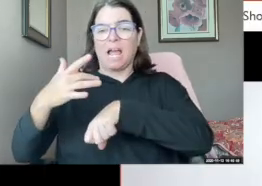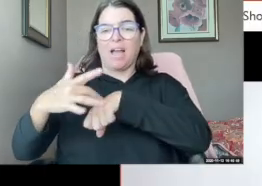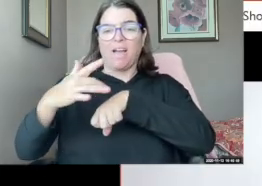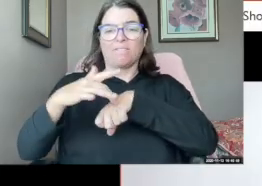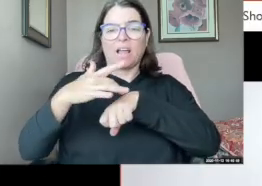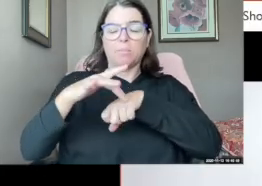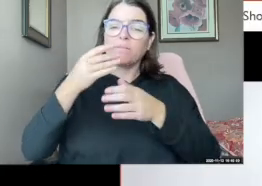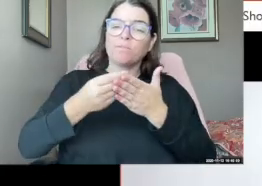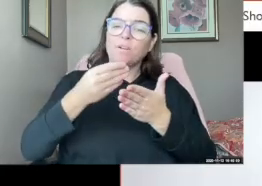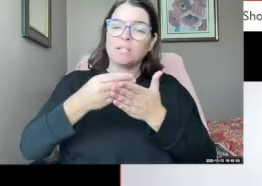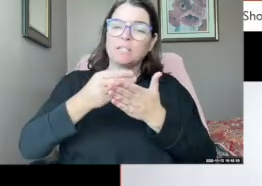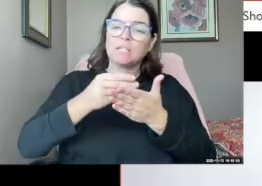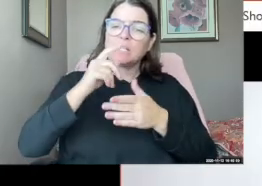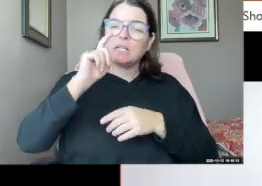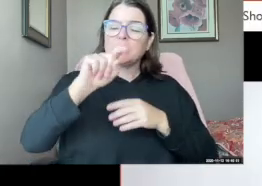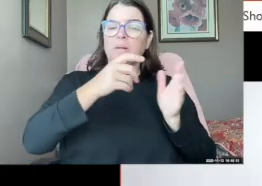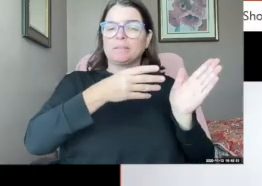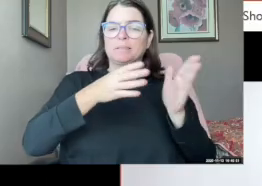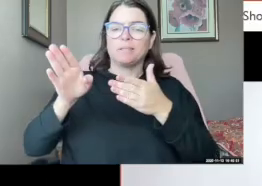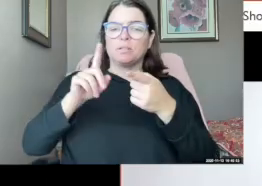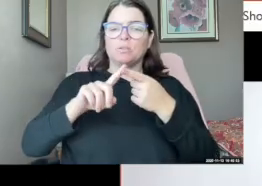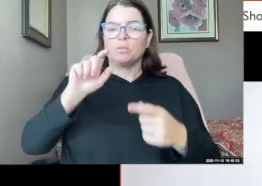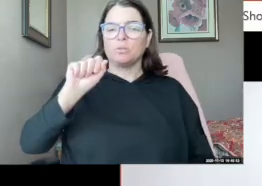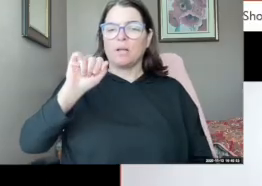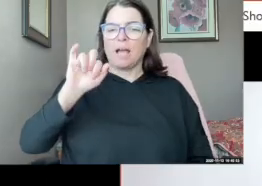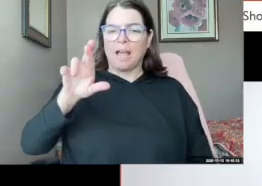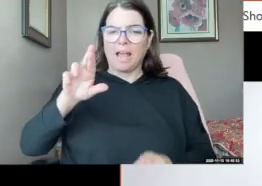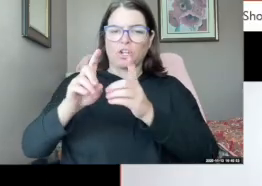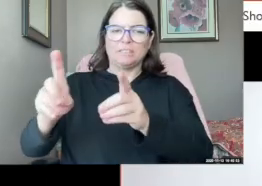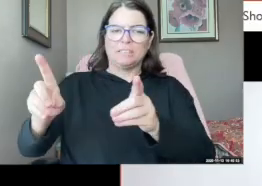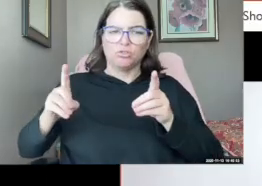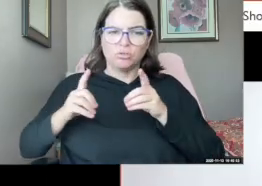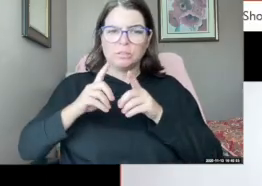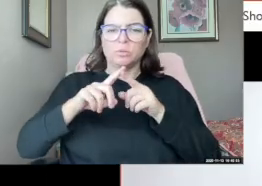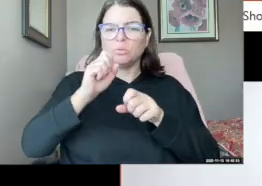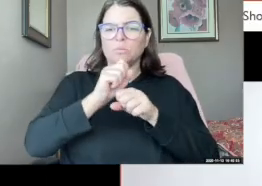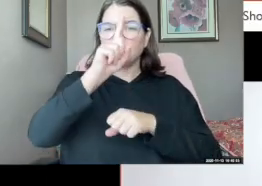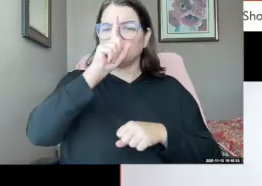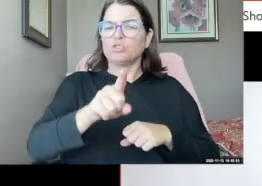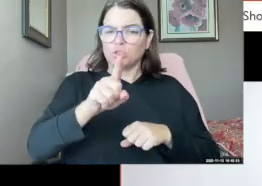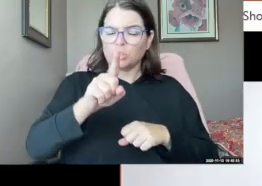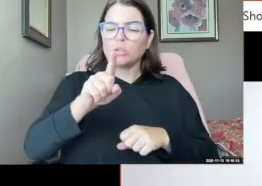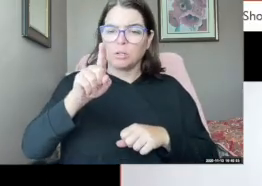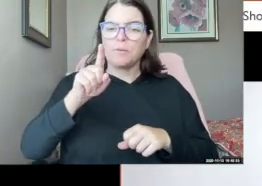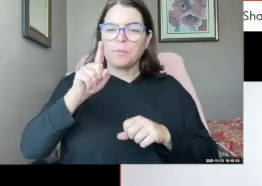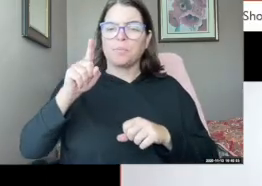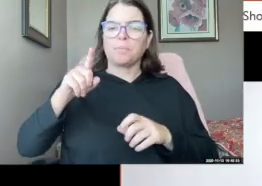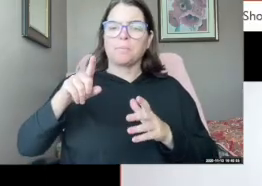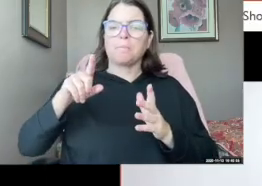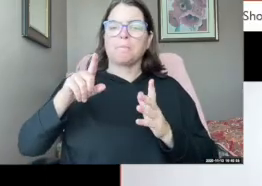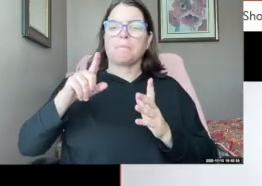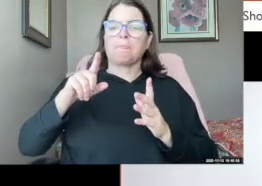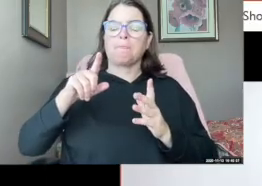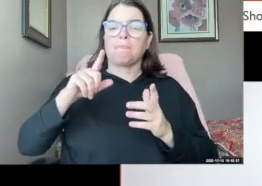now, and make any available funding available to the air districts to ensure that